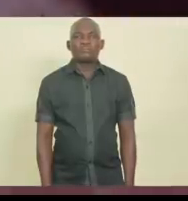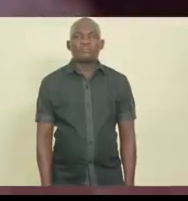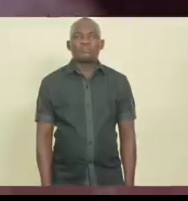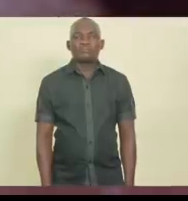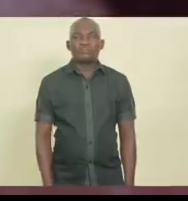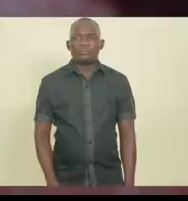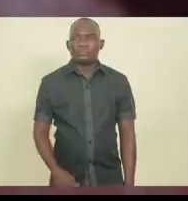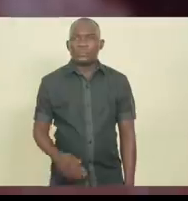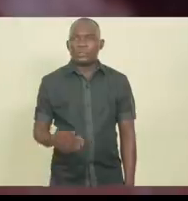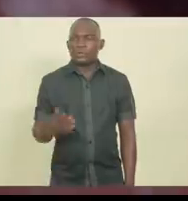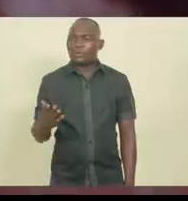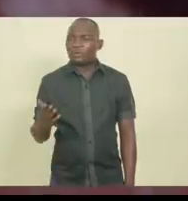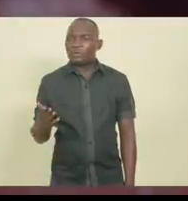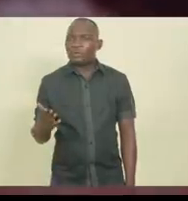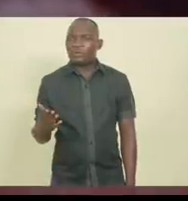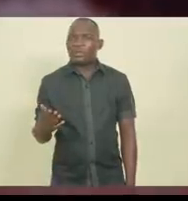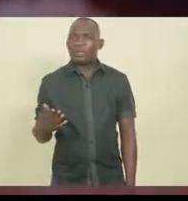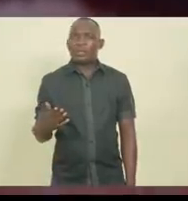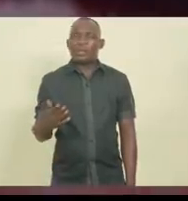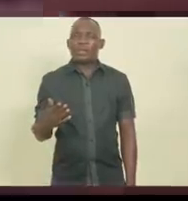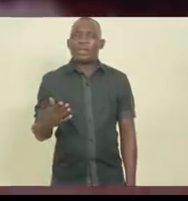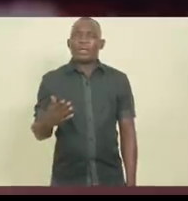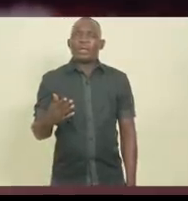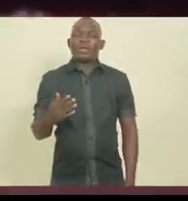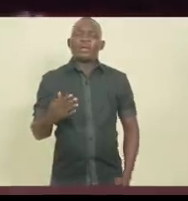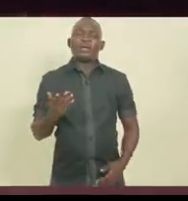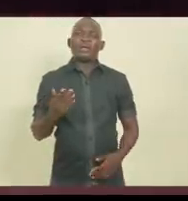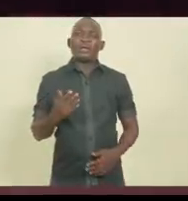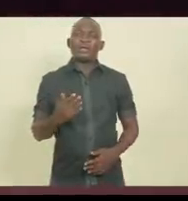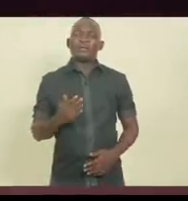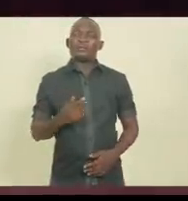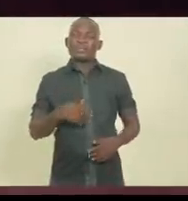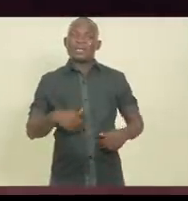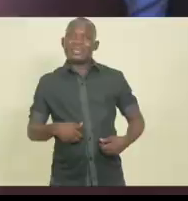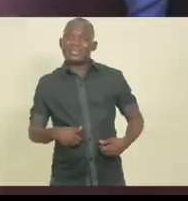Fast asleep. Okay. Are you okay?